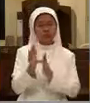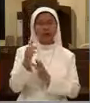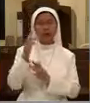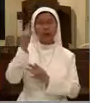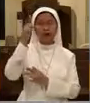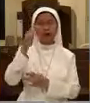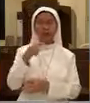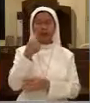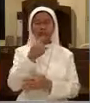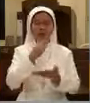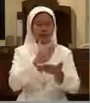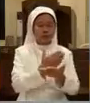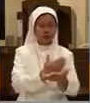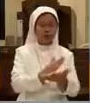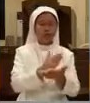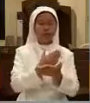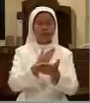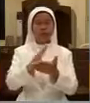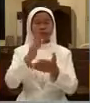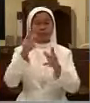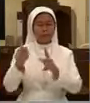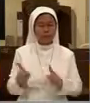power with his disciples.